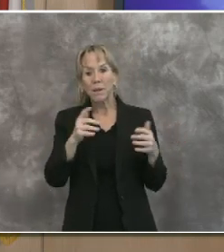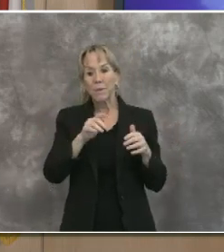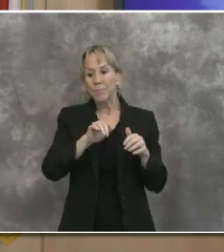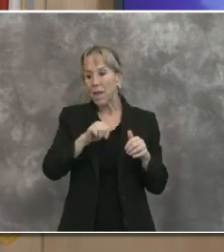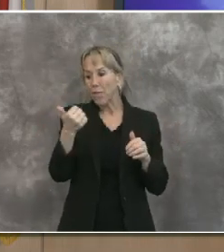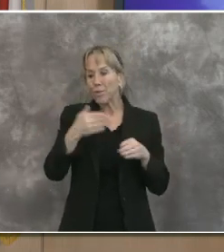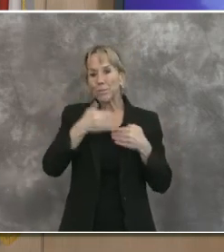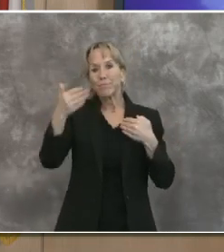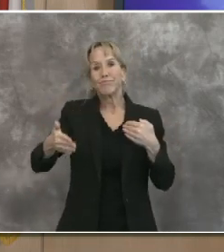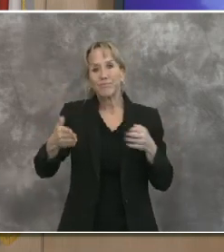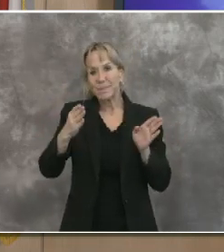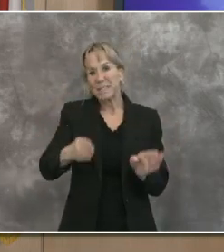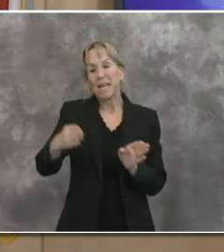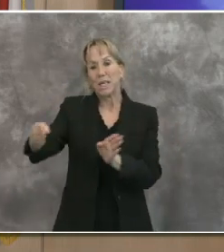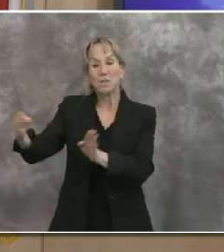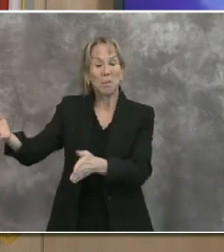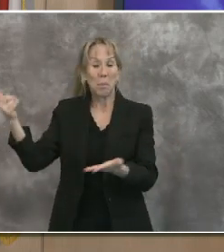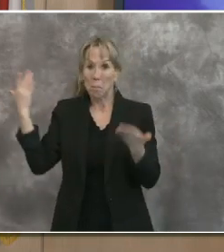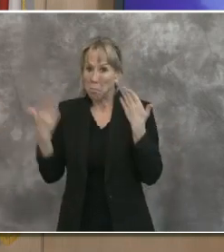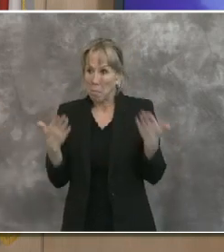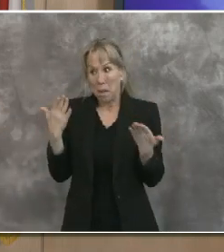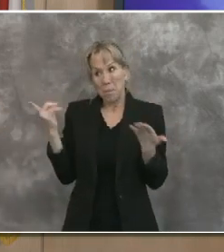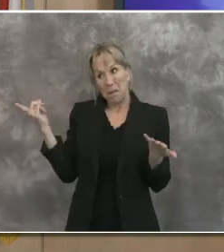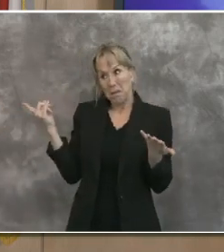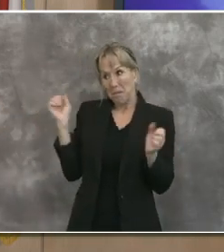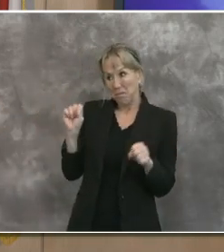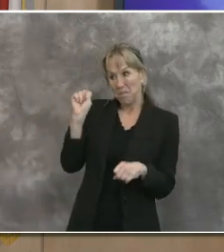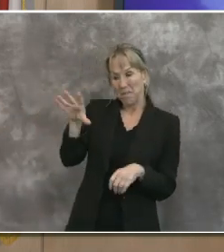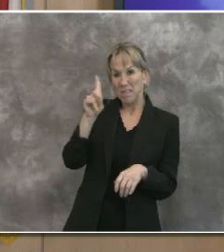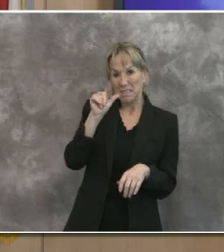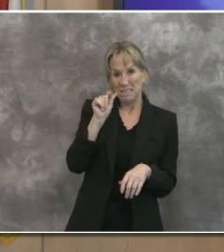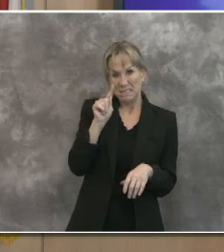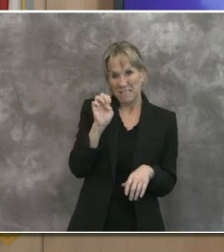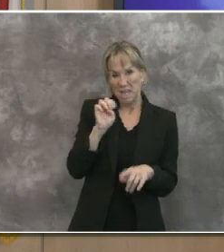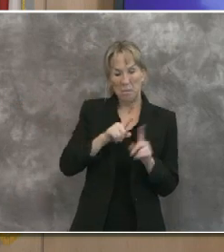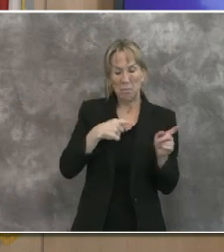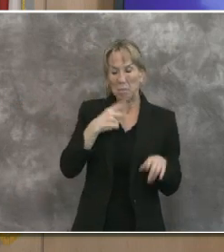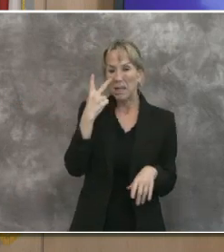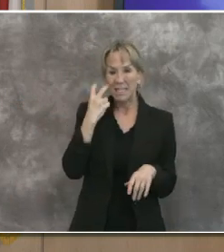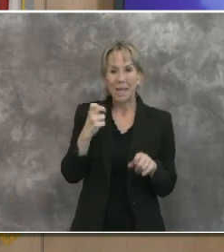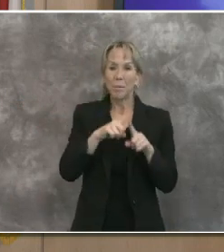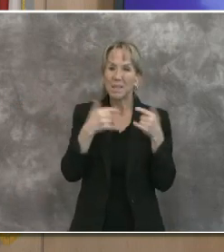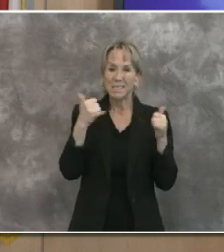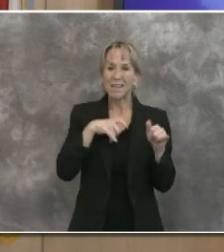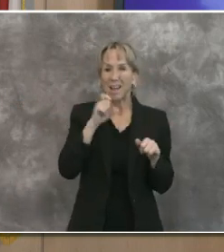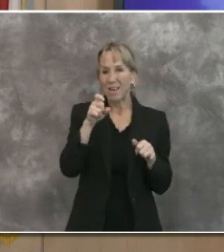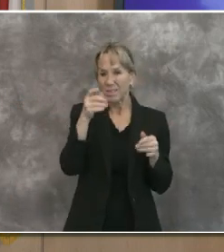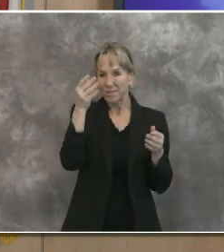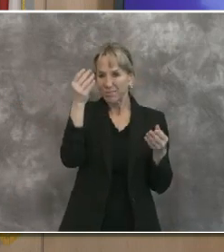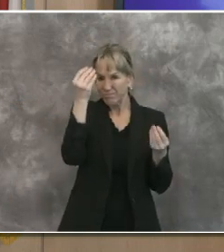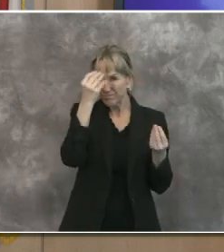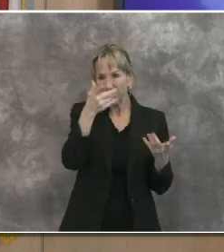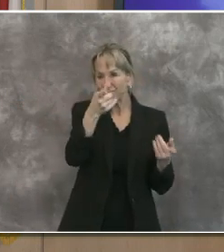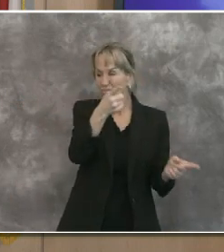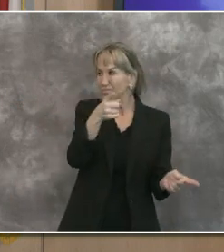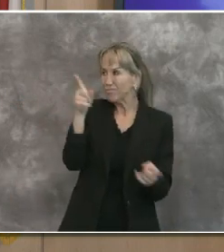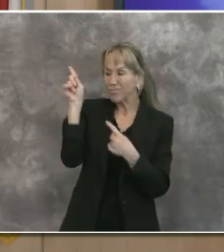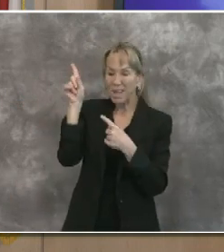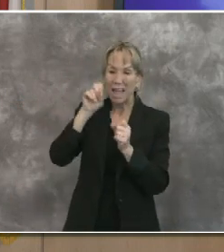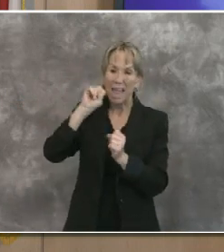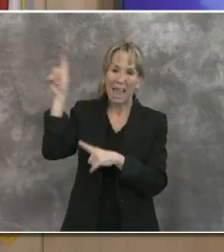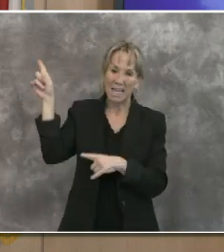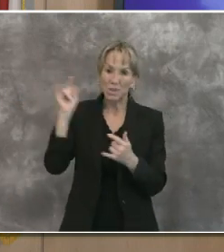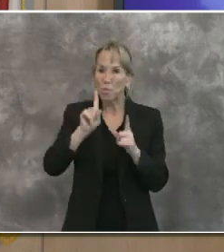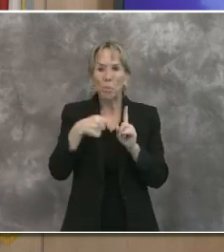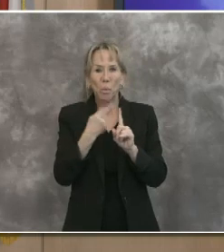stages. It's unlikely they could predict a date, but again, we'd have to refer you to them, as that is their decision, and when we move into stage 3 as the